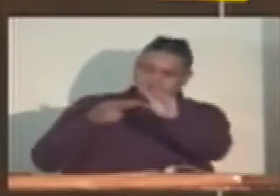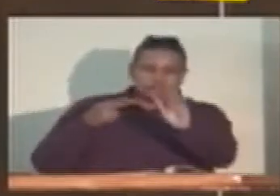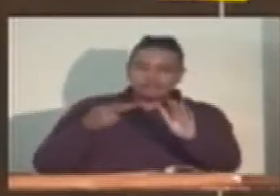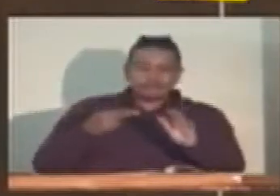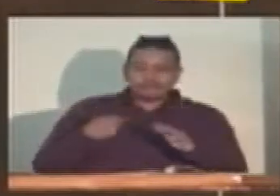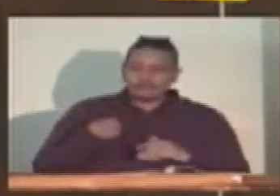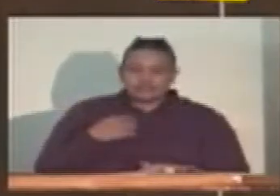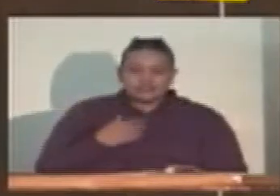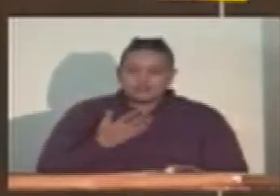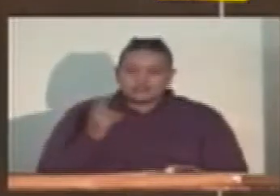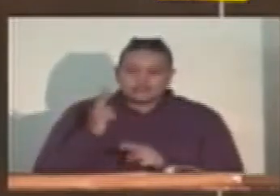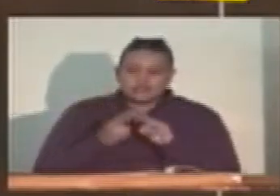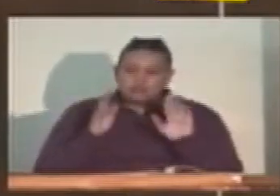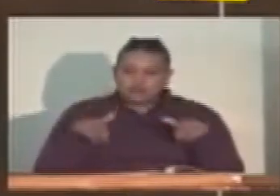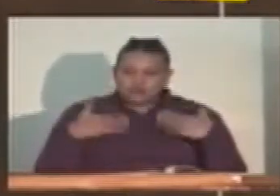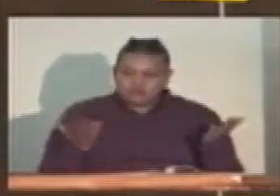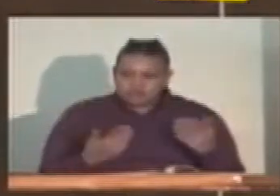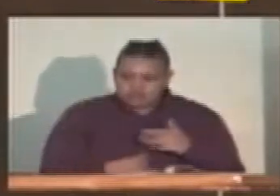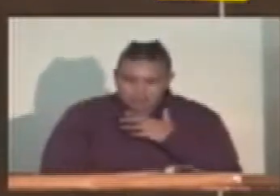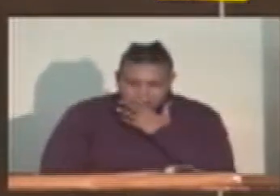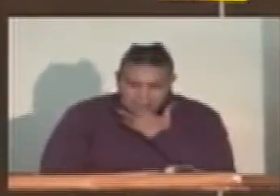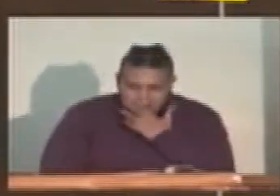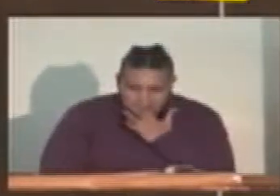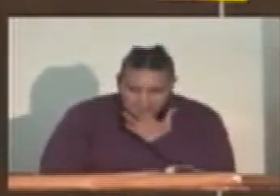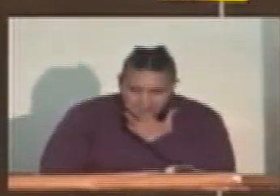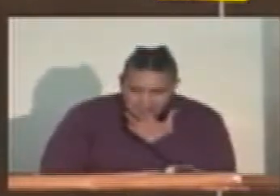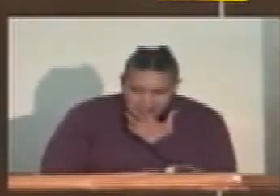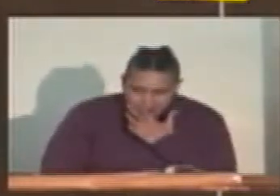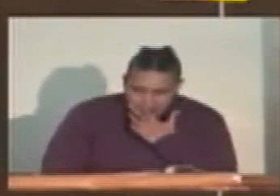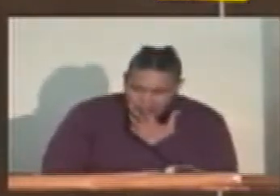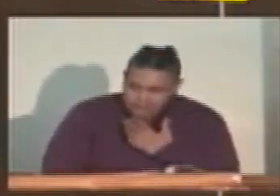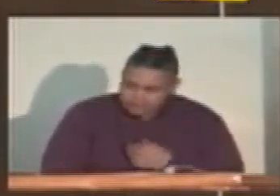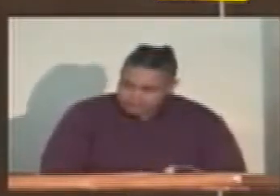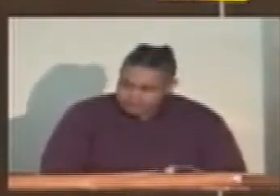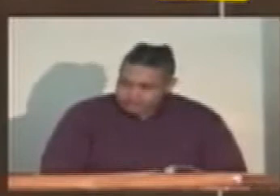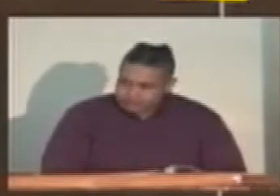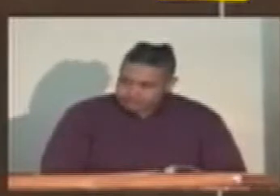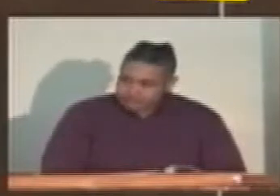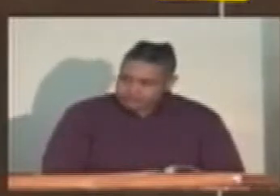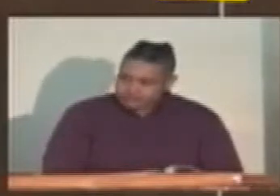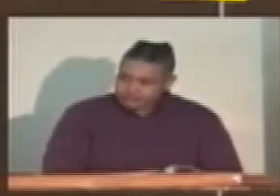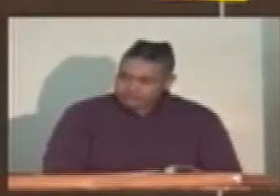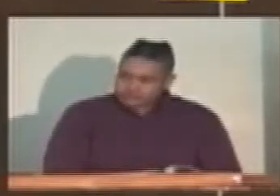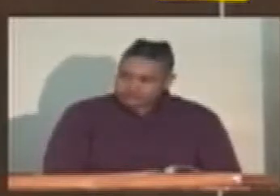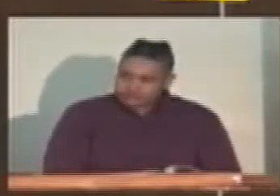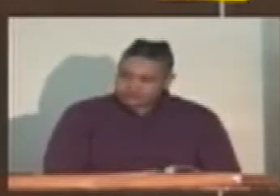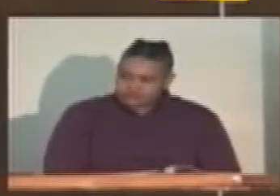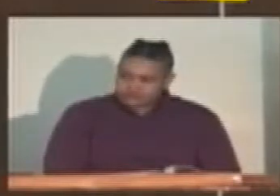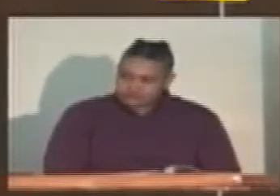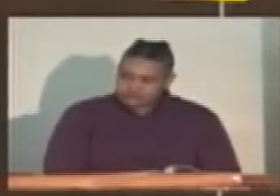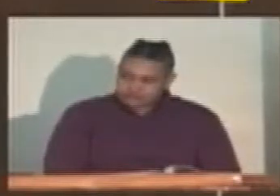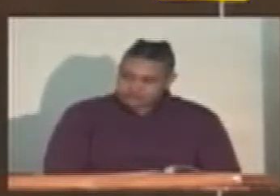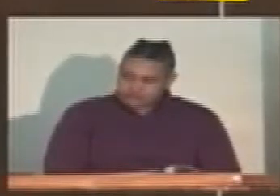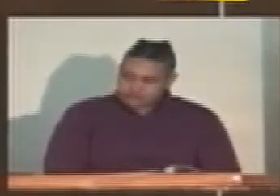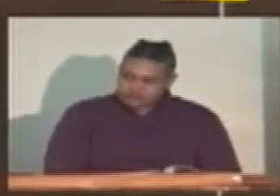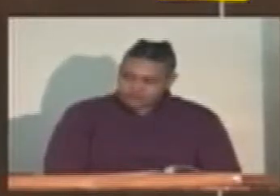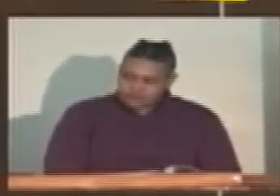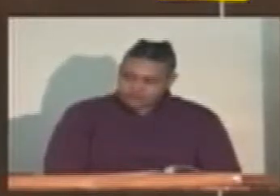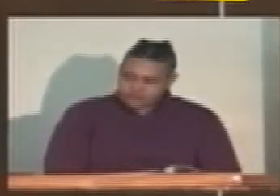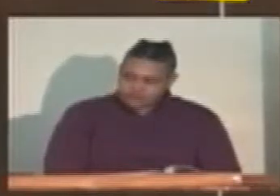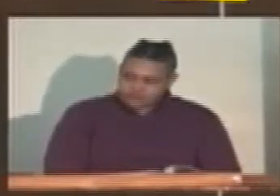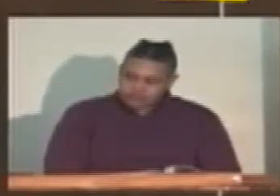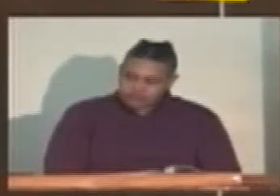of the North-South Highway. Mr. Speaker, I